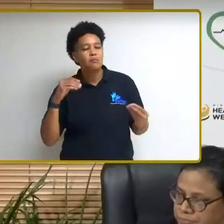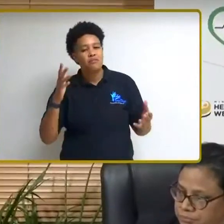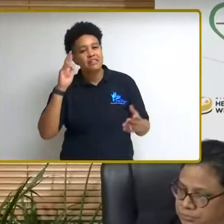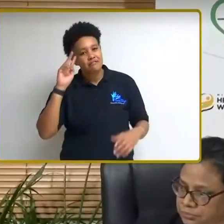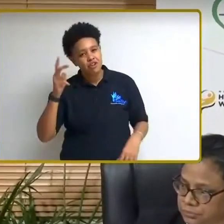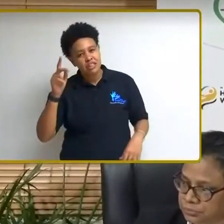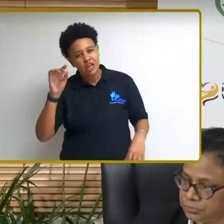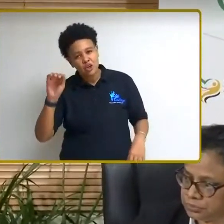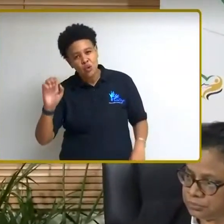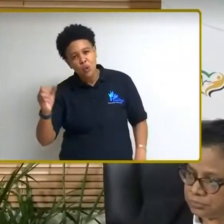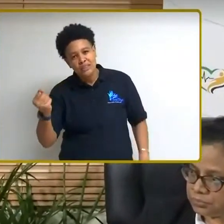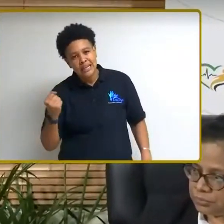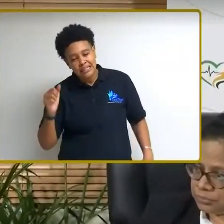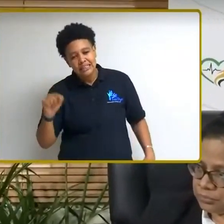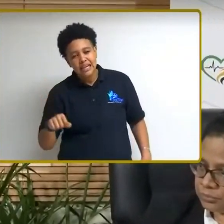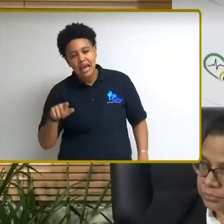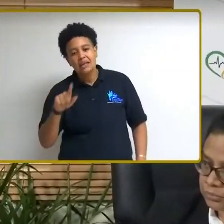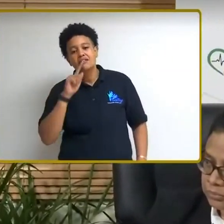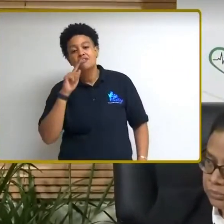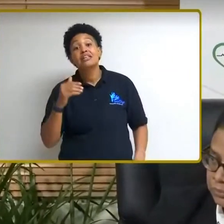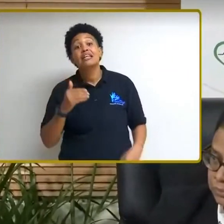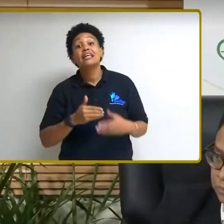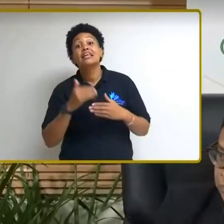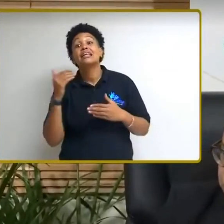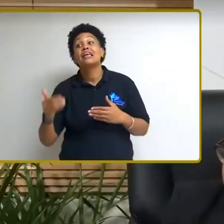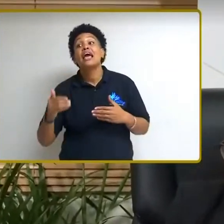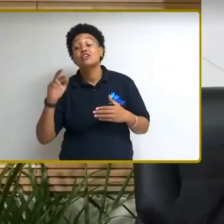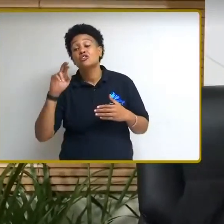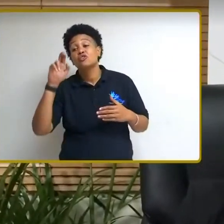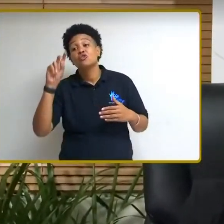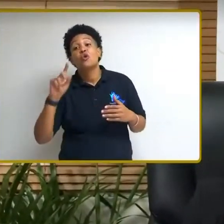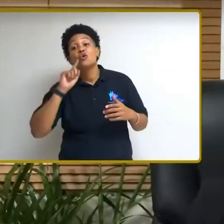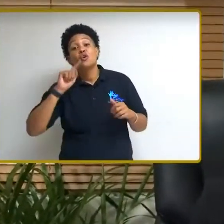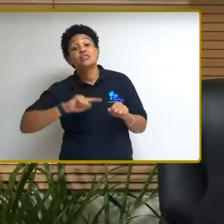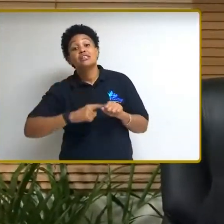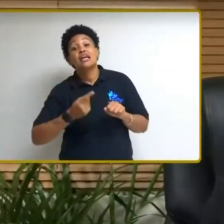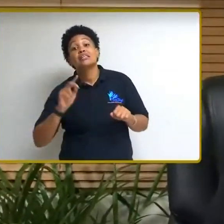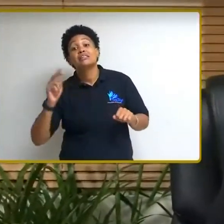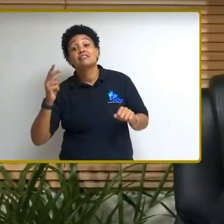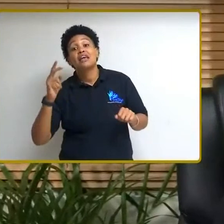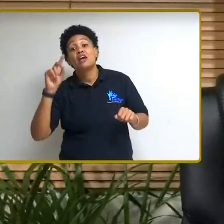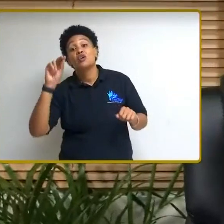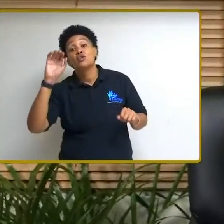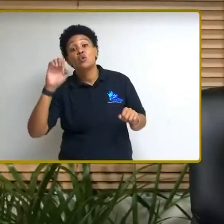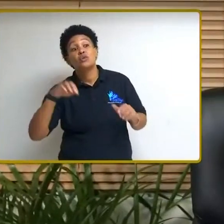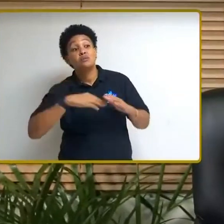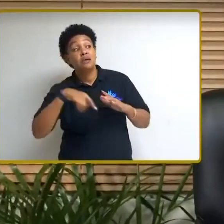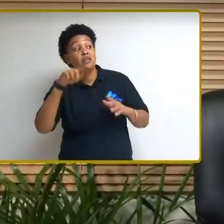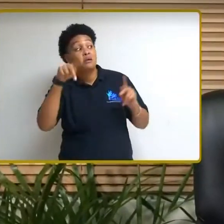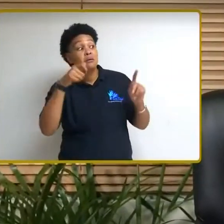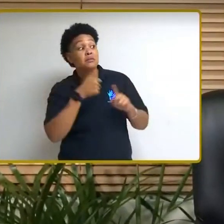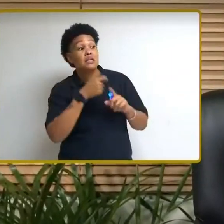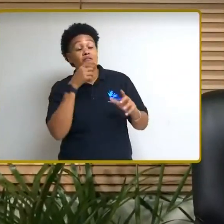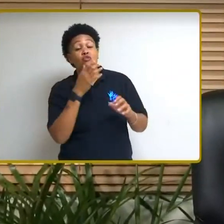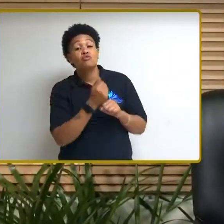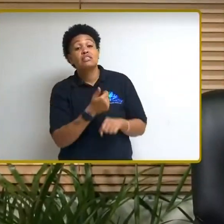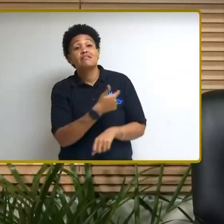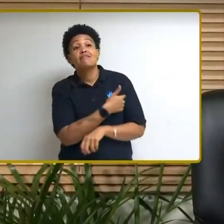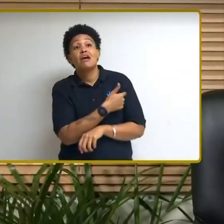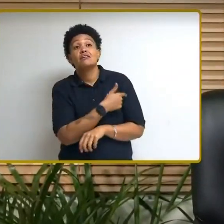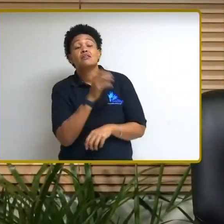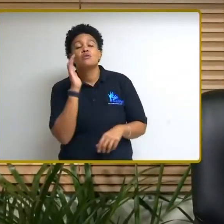that. The next round or the start of the second dose based on those persons who received